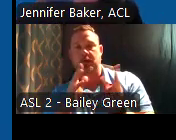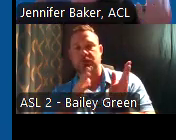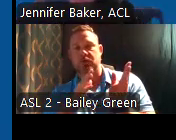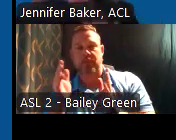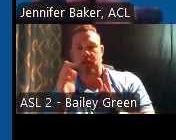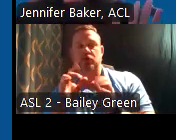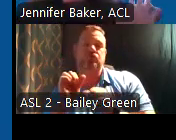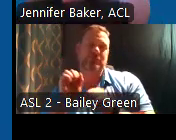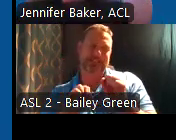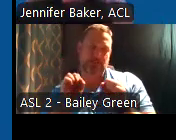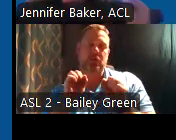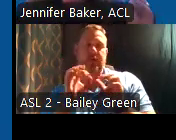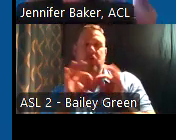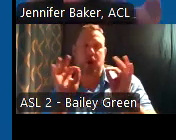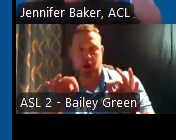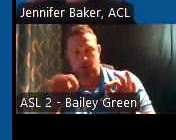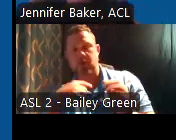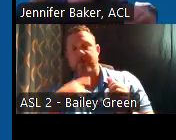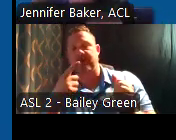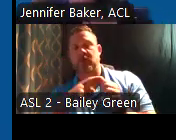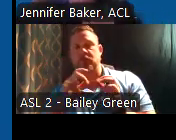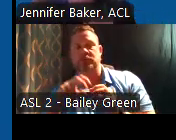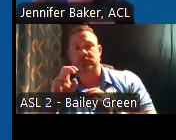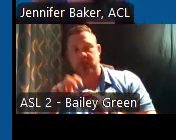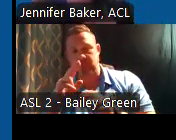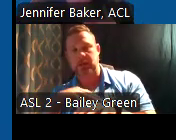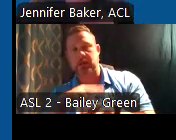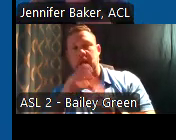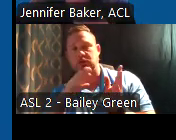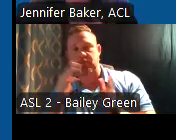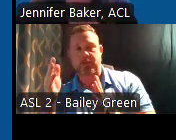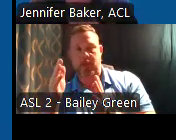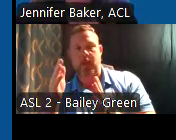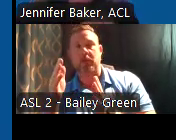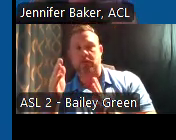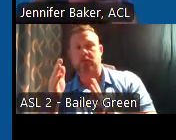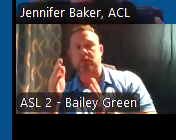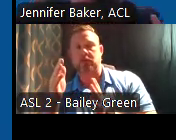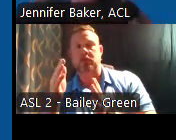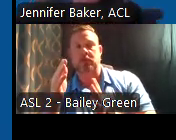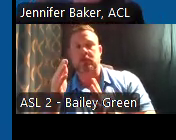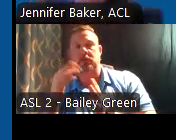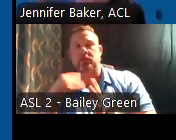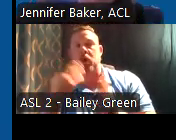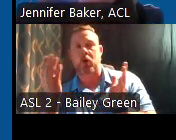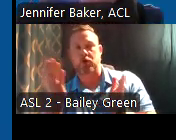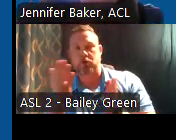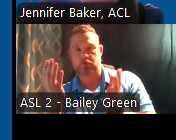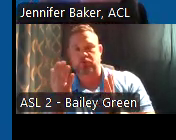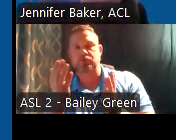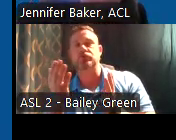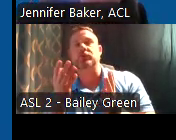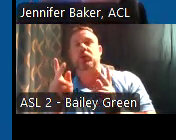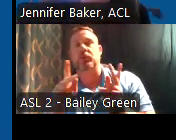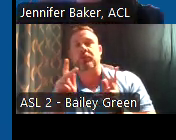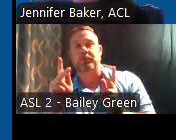or the strategic framework. So our first step towards a national plan on aging, and are encouraging